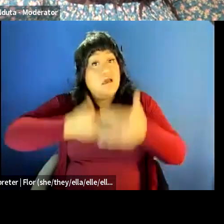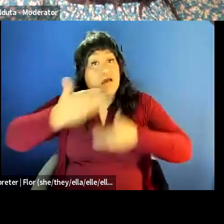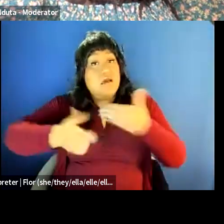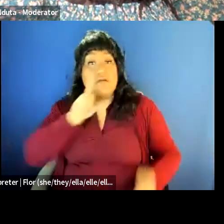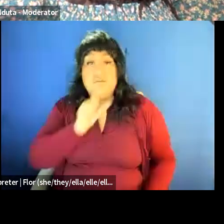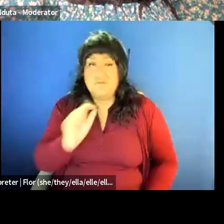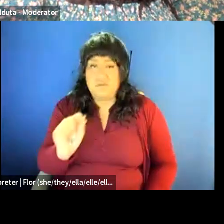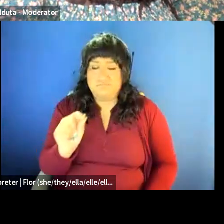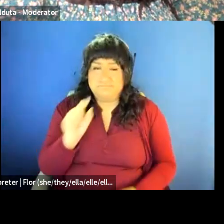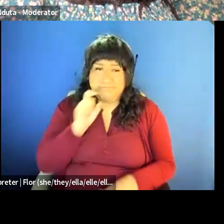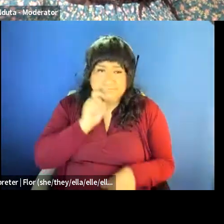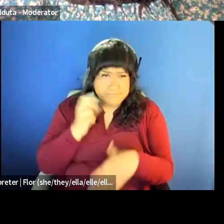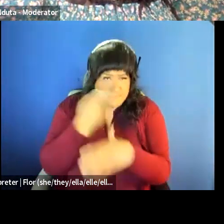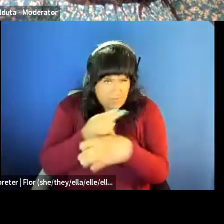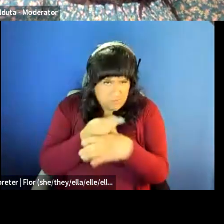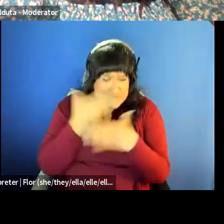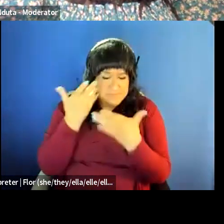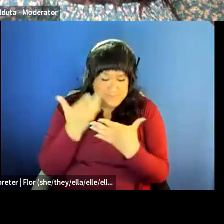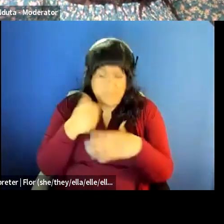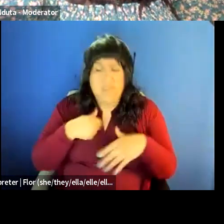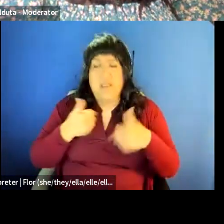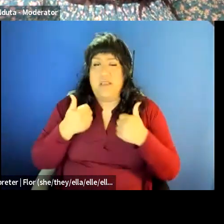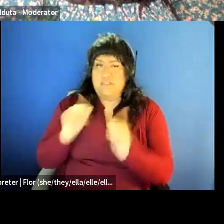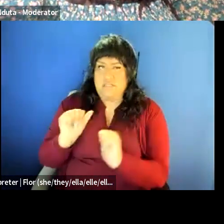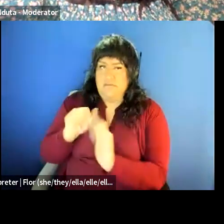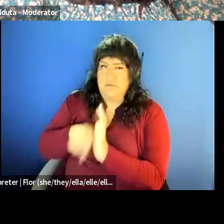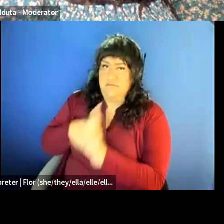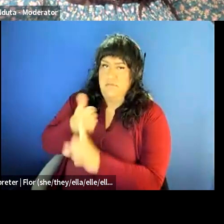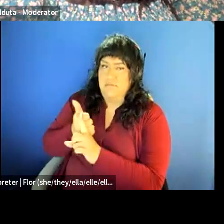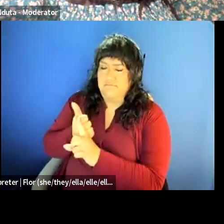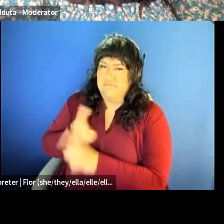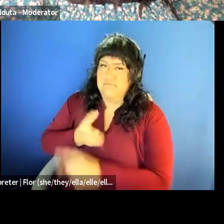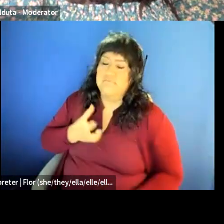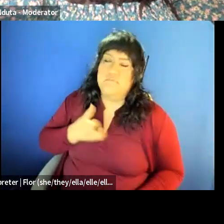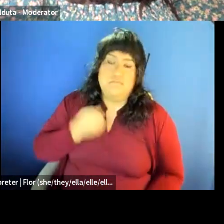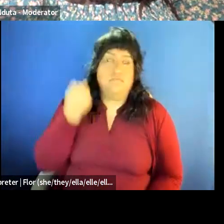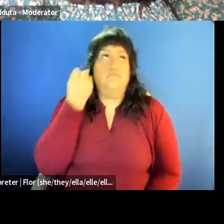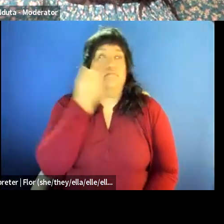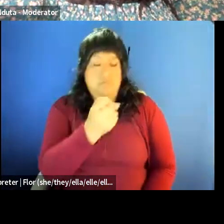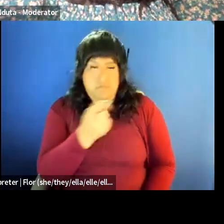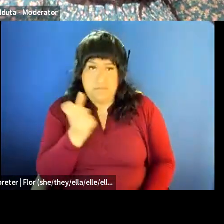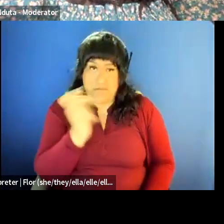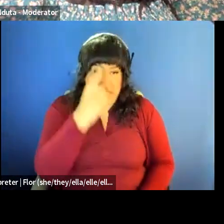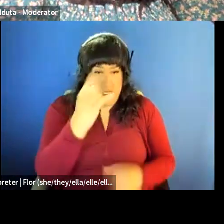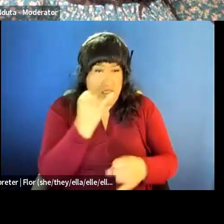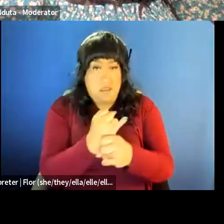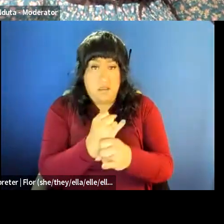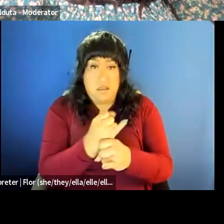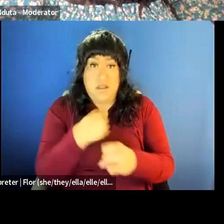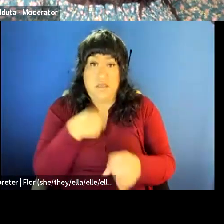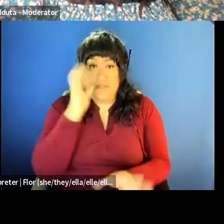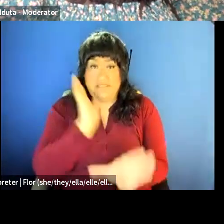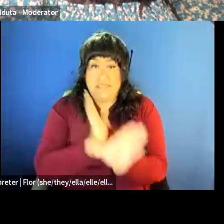sexually assaulted and I attempt and I'm back in hospital and I'm in a psychiatric